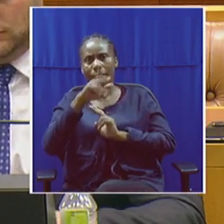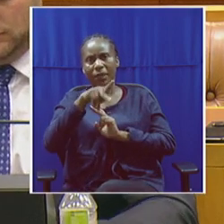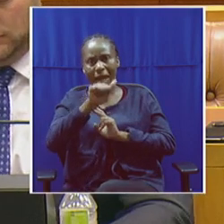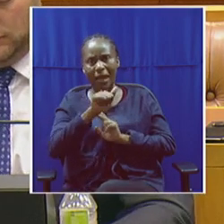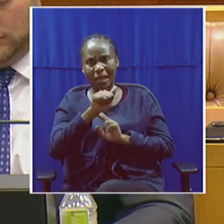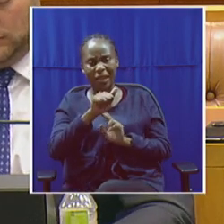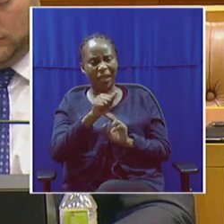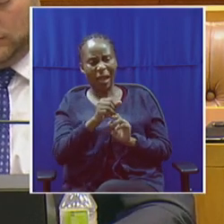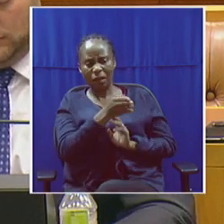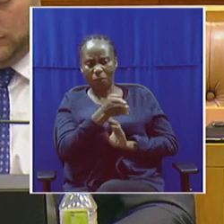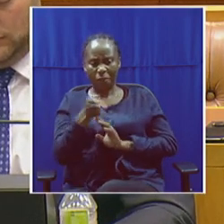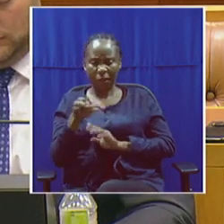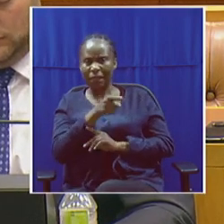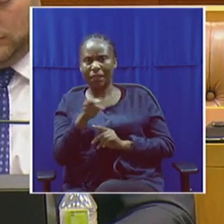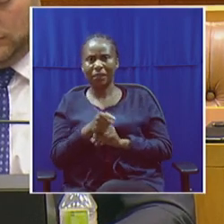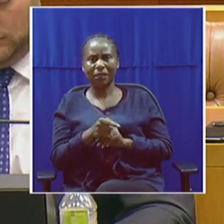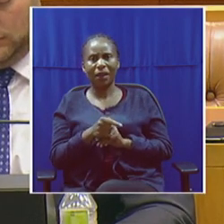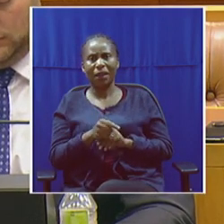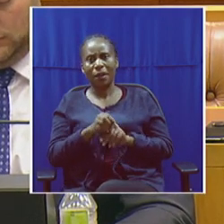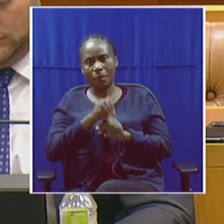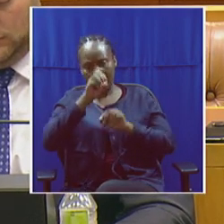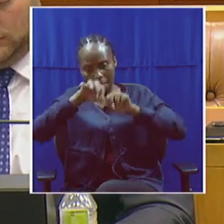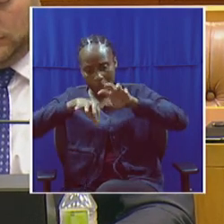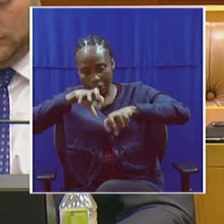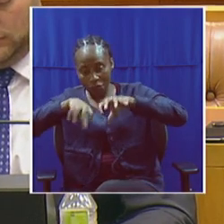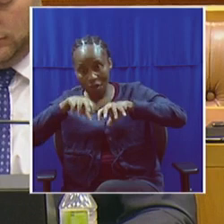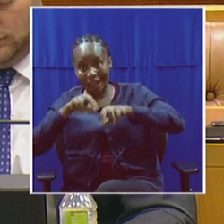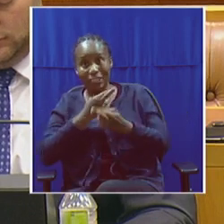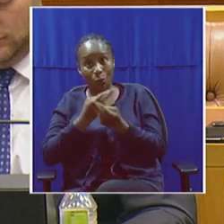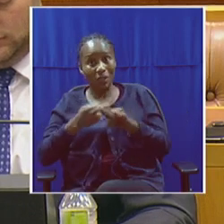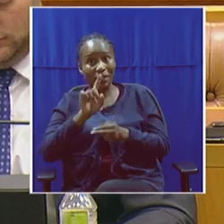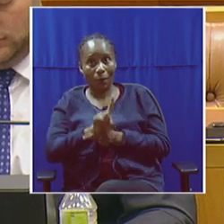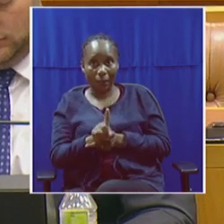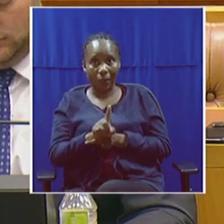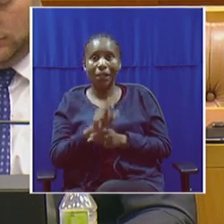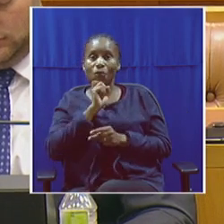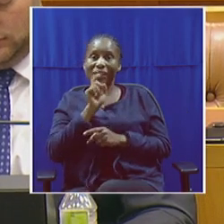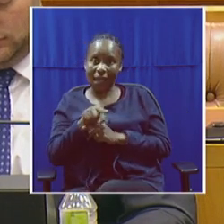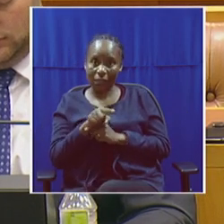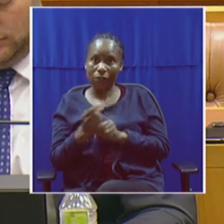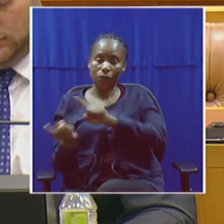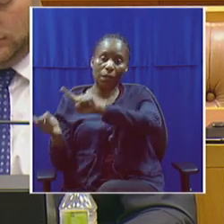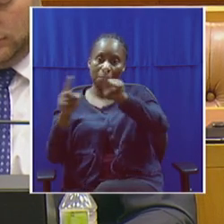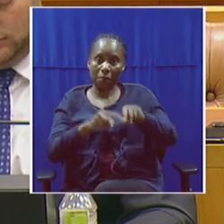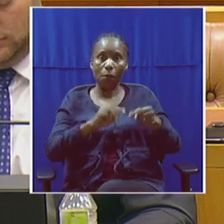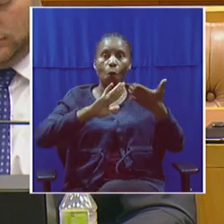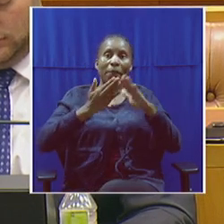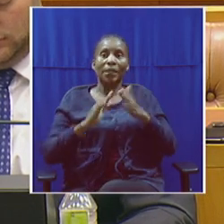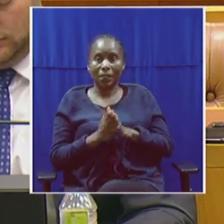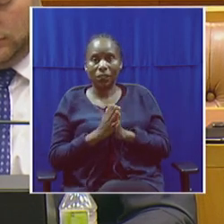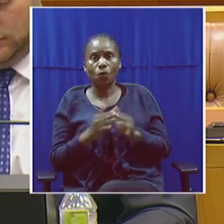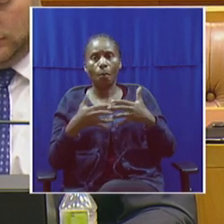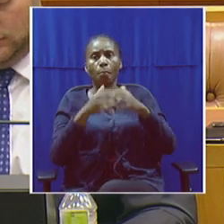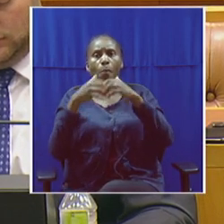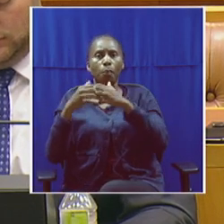mineral resources and then they use that to block communities to actually form CPAs and I'm going